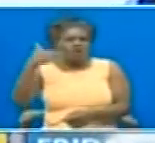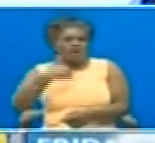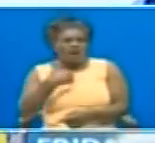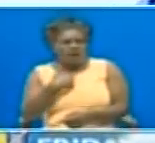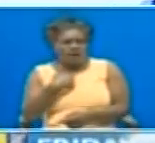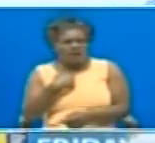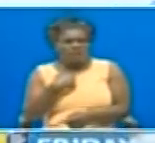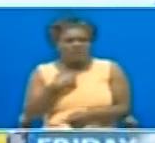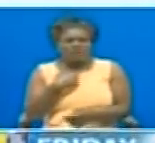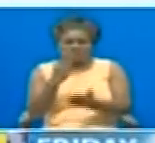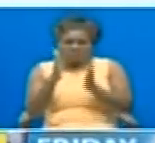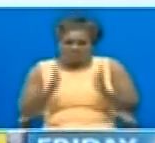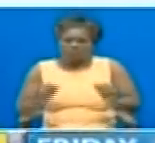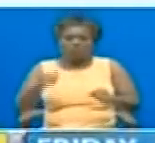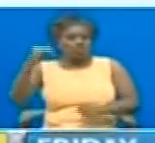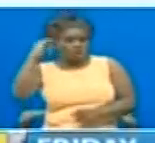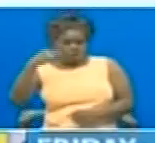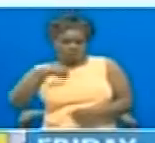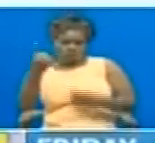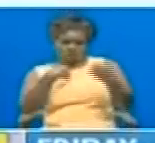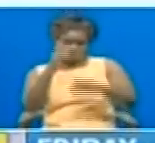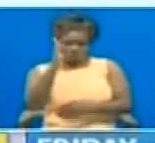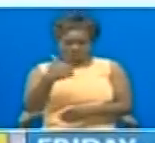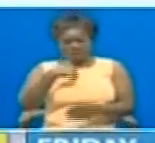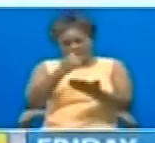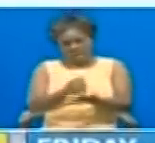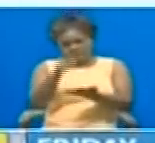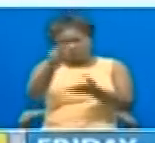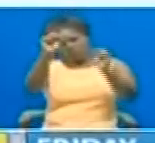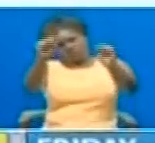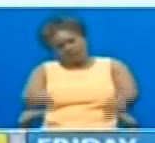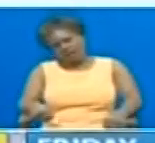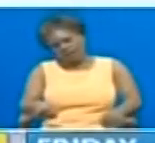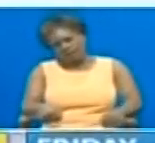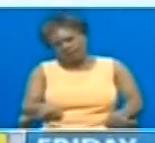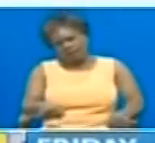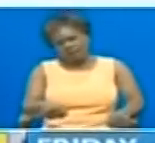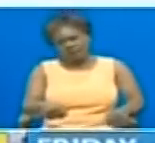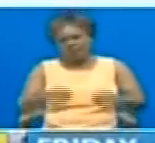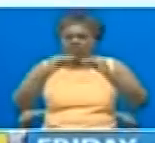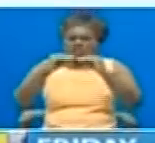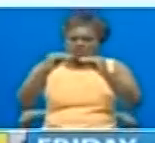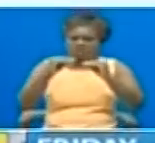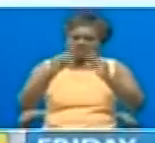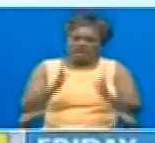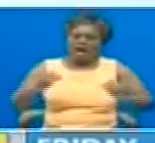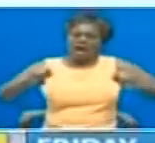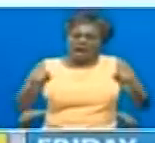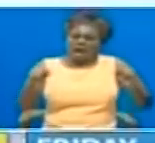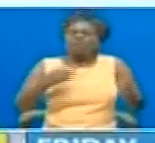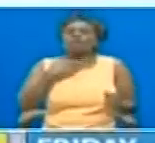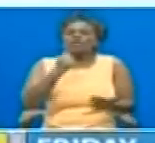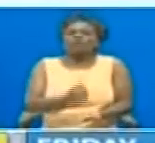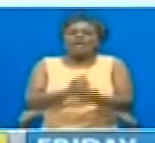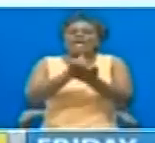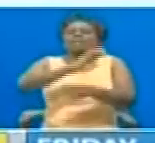I have someone who's going to, you can call and All talk right. to us and we can see how we can help you. All right. My trainer good. Is really happy mm-hmm. and excited to help to everybody help.